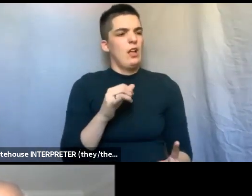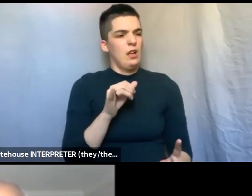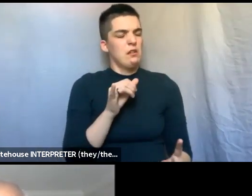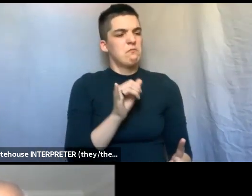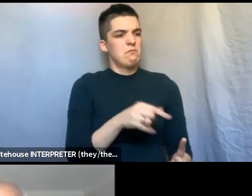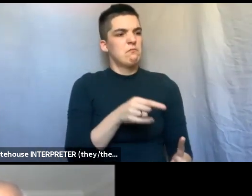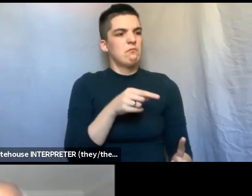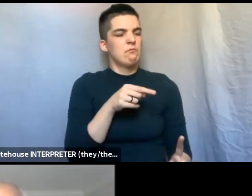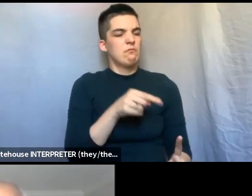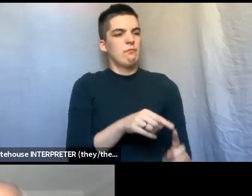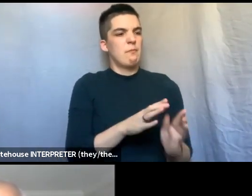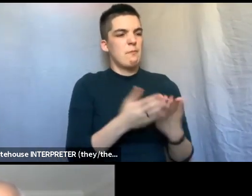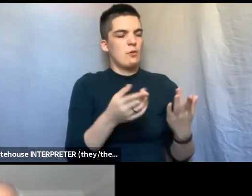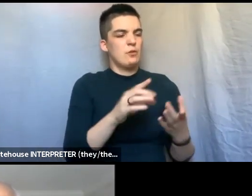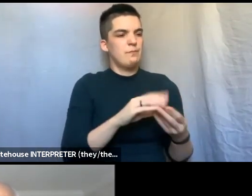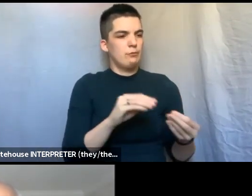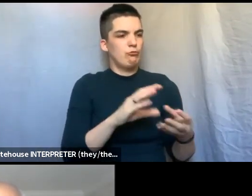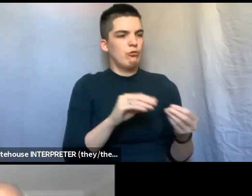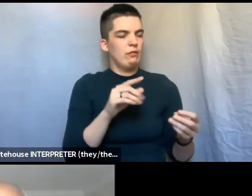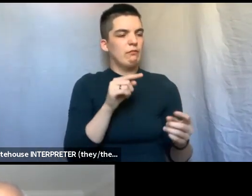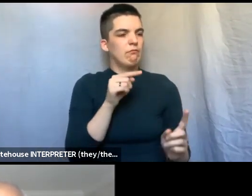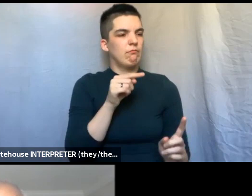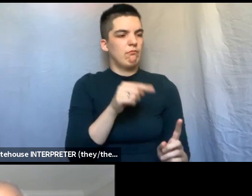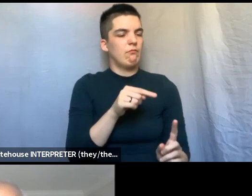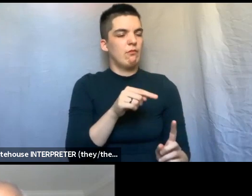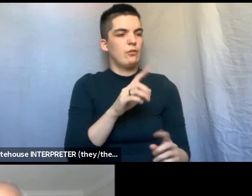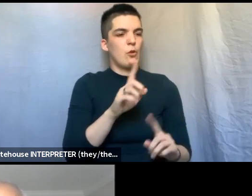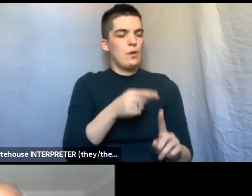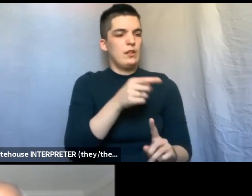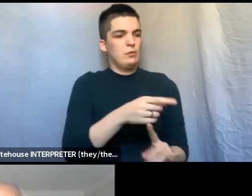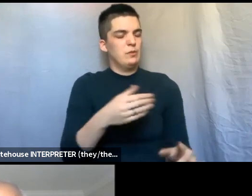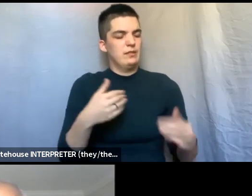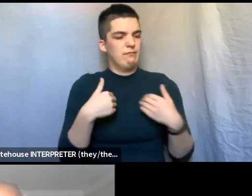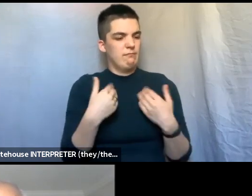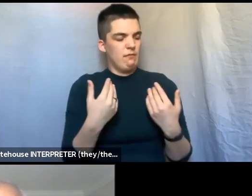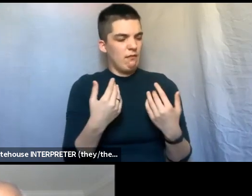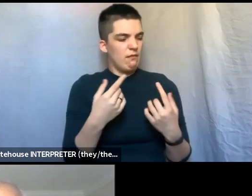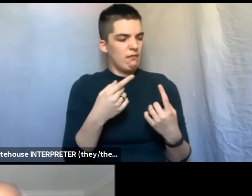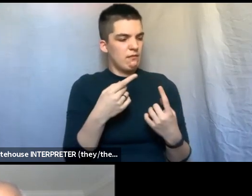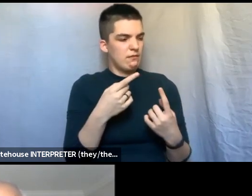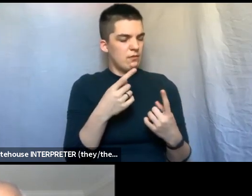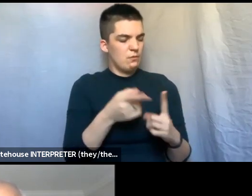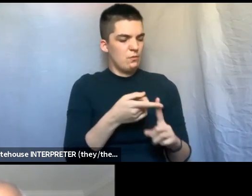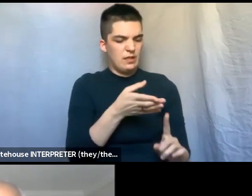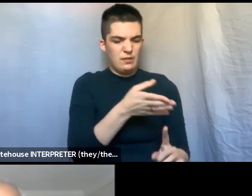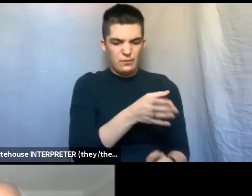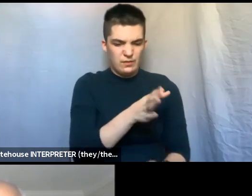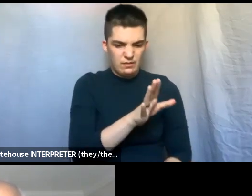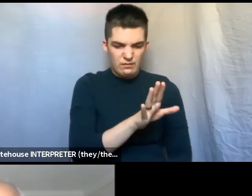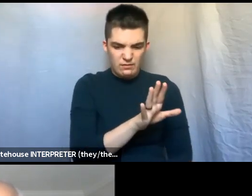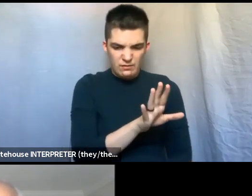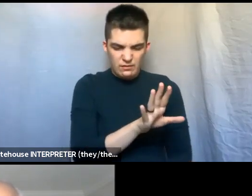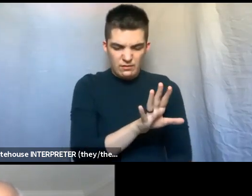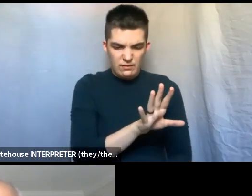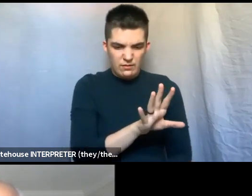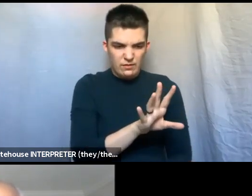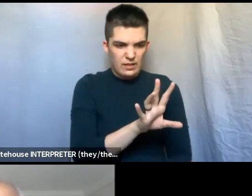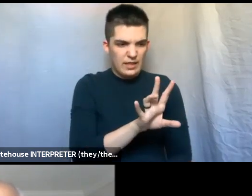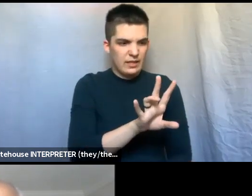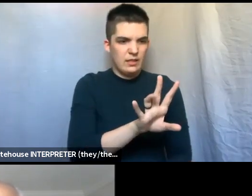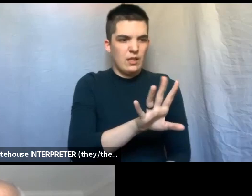was it early on, but even when he was really, you know, he'd won his whatever 700th Tony or something, he was